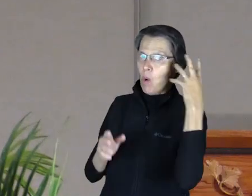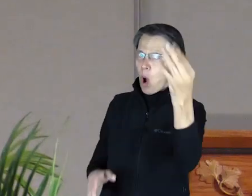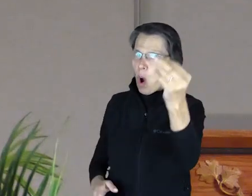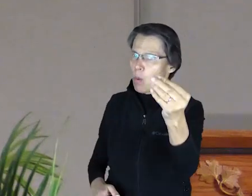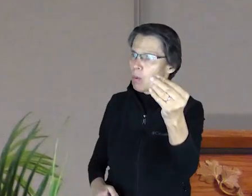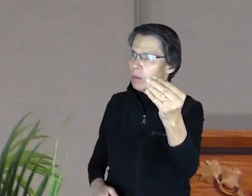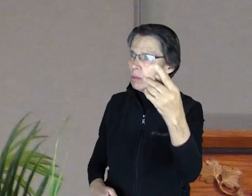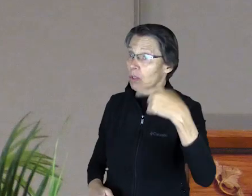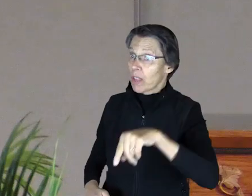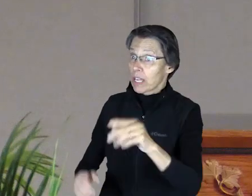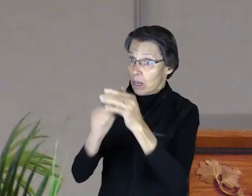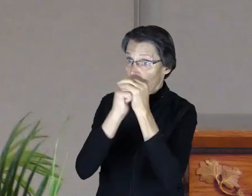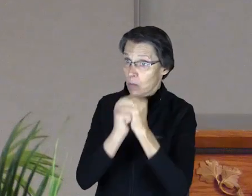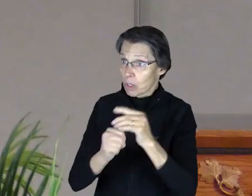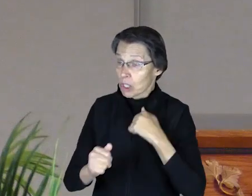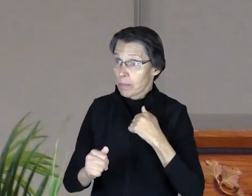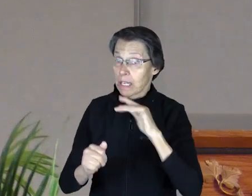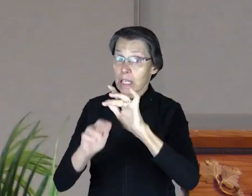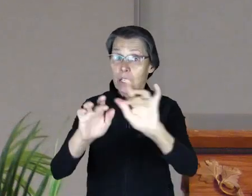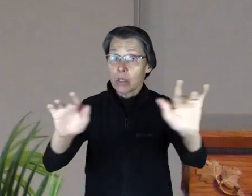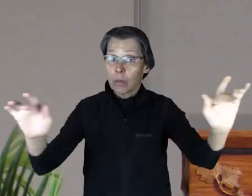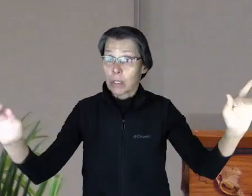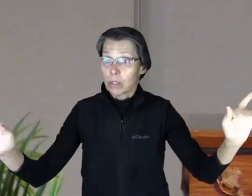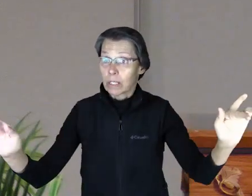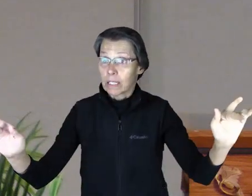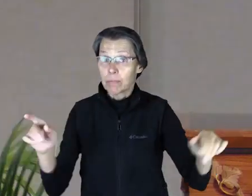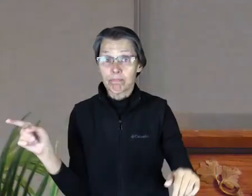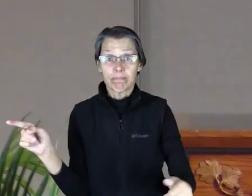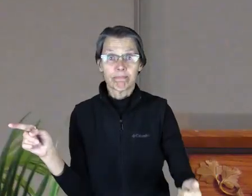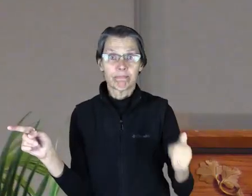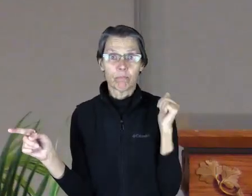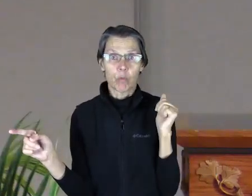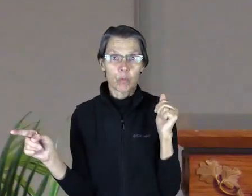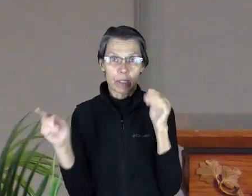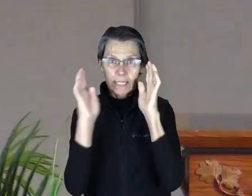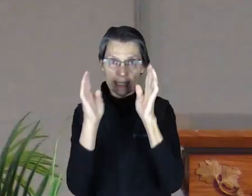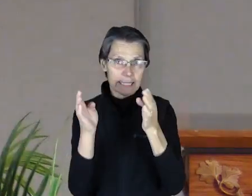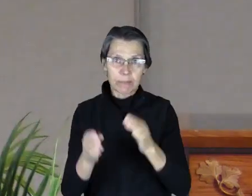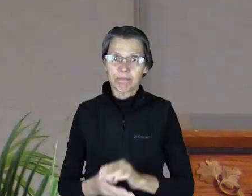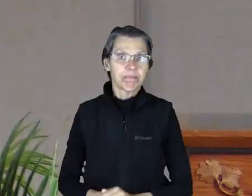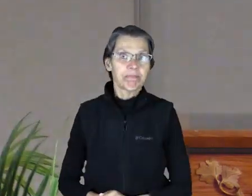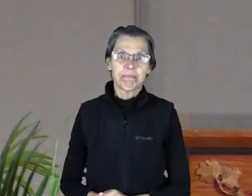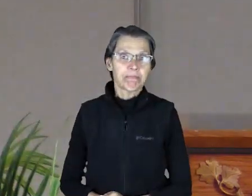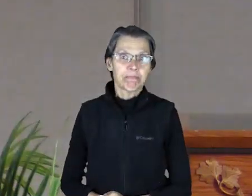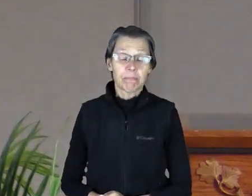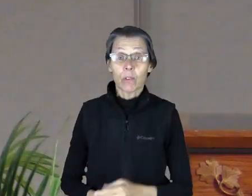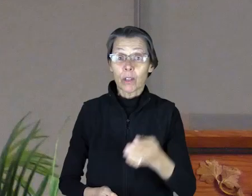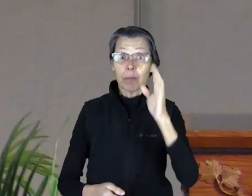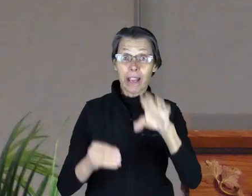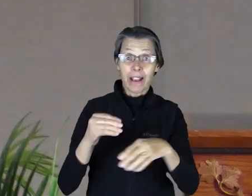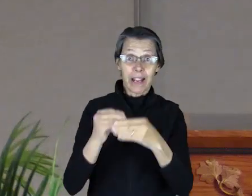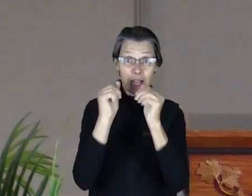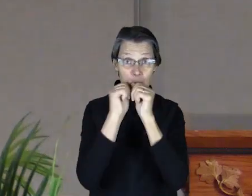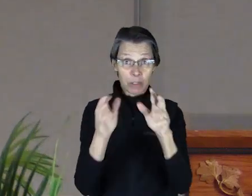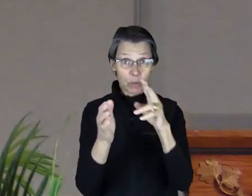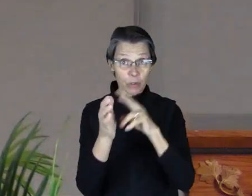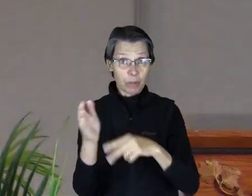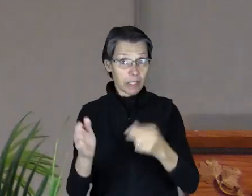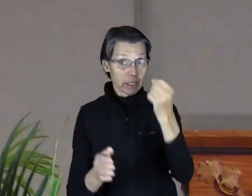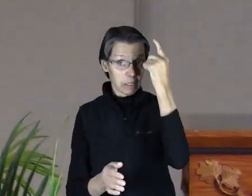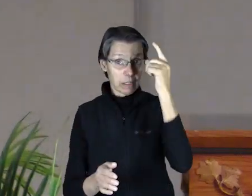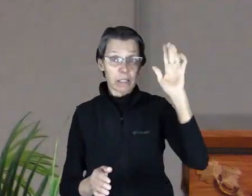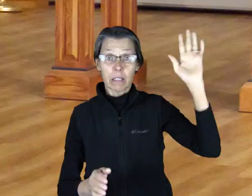worship me in the wilderness. But until now, you have not listened.'" May God add blessing to the reading and the understanding of this